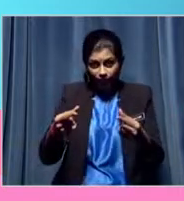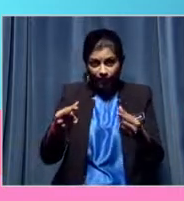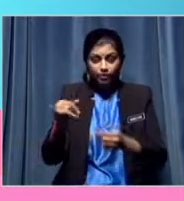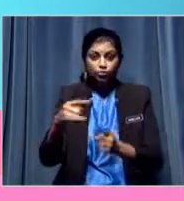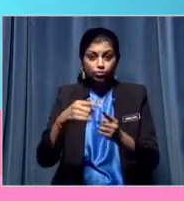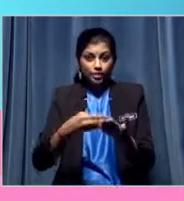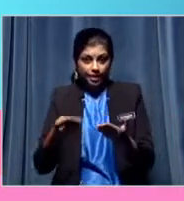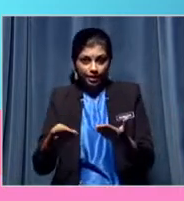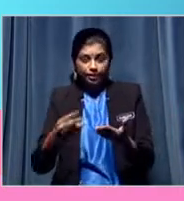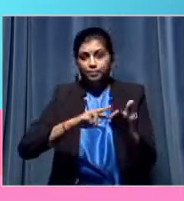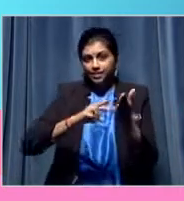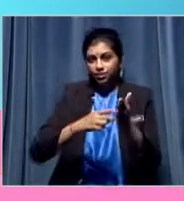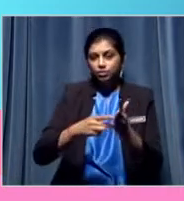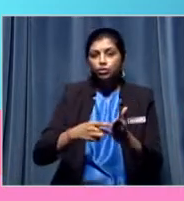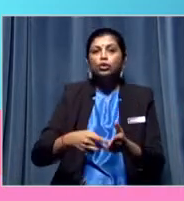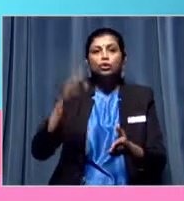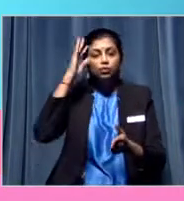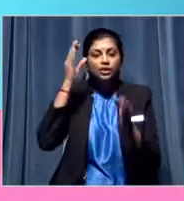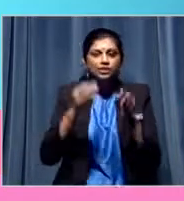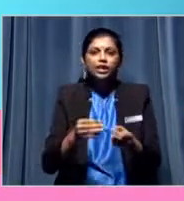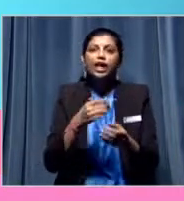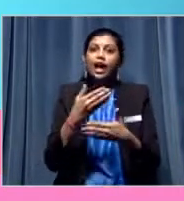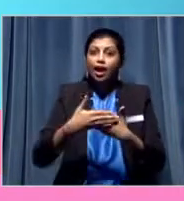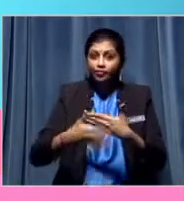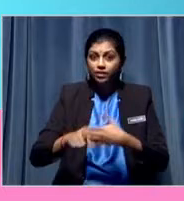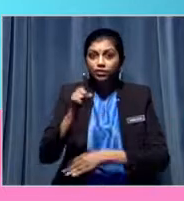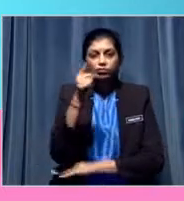decision after giving some thought about the price.